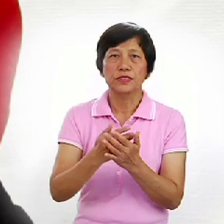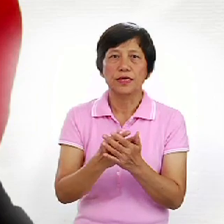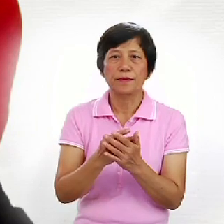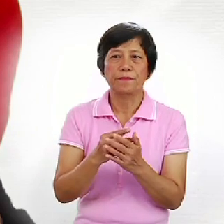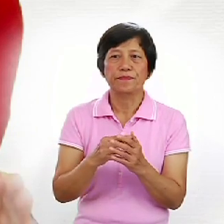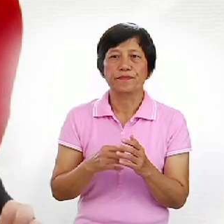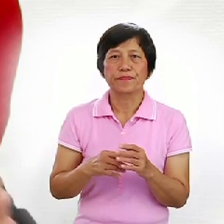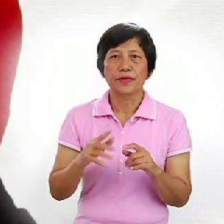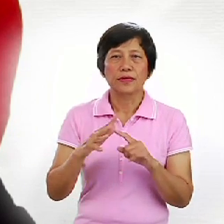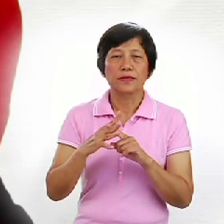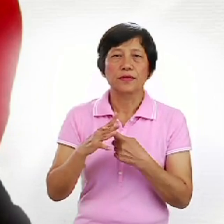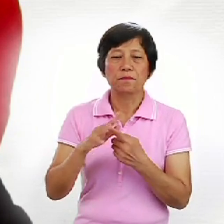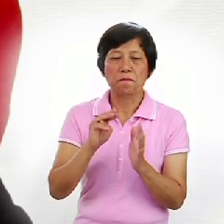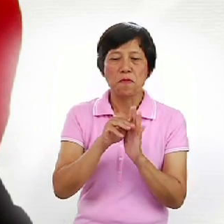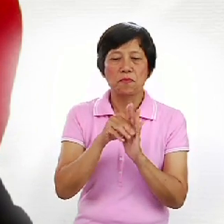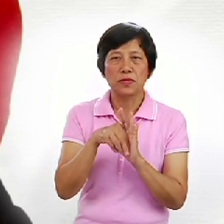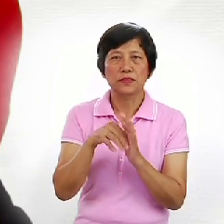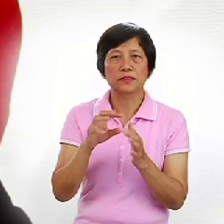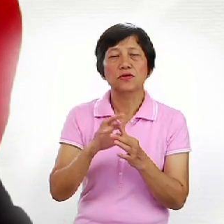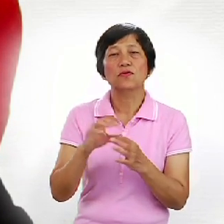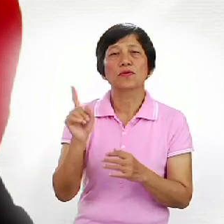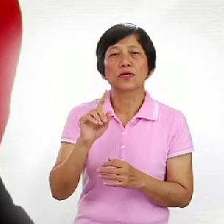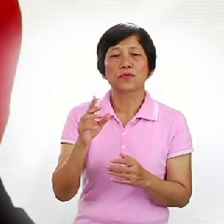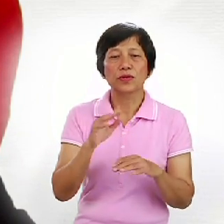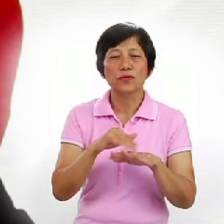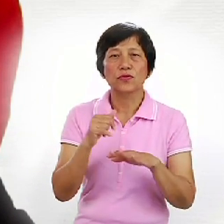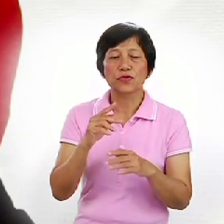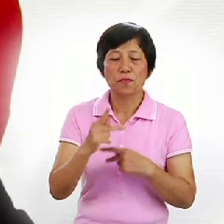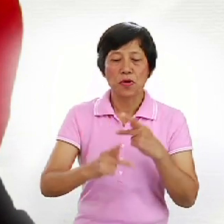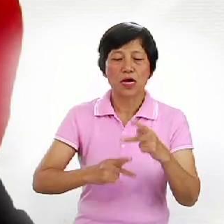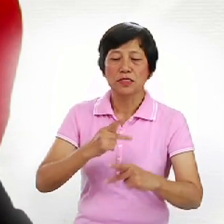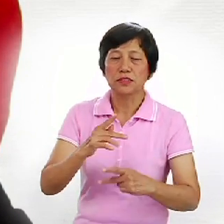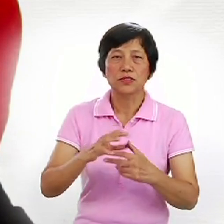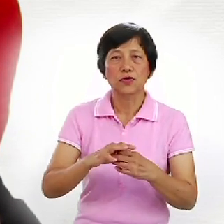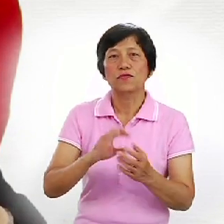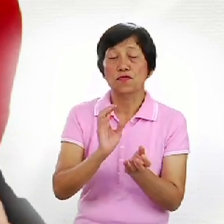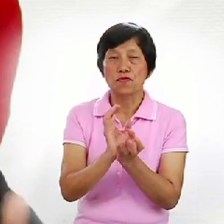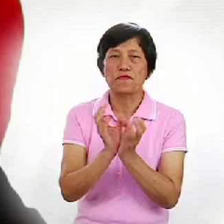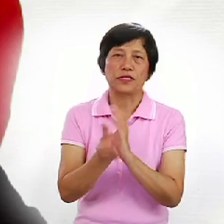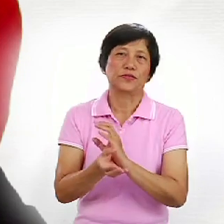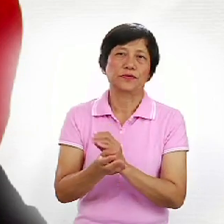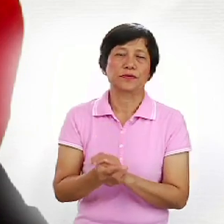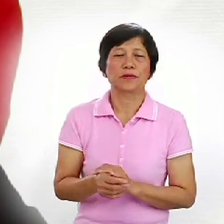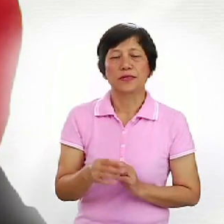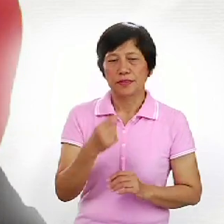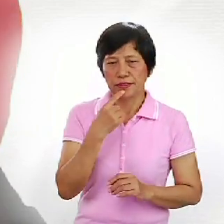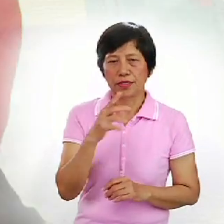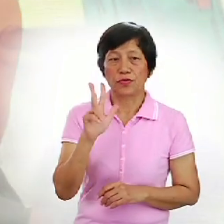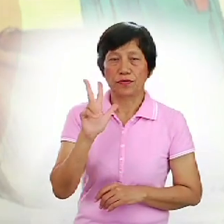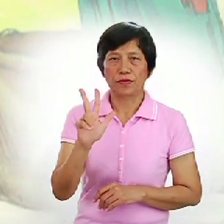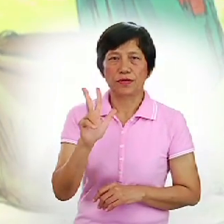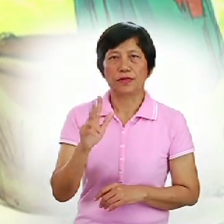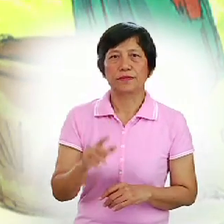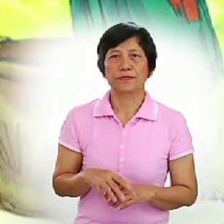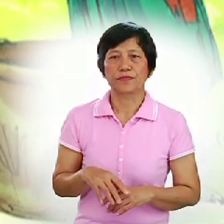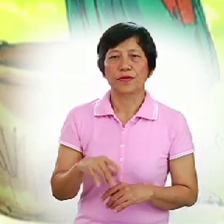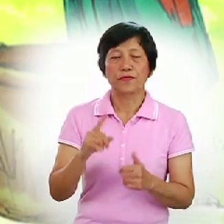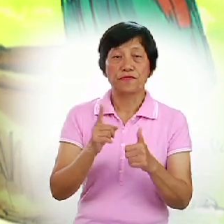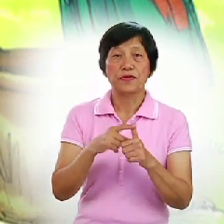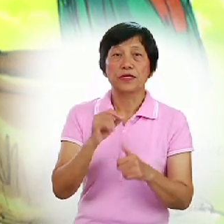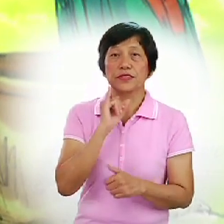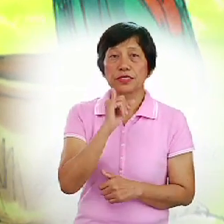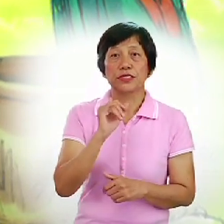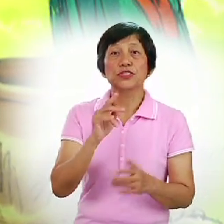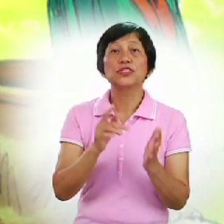what we call the process of conversion. Let me indicate three. The first is